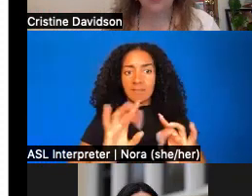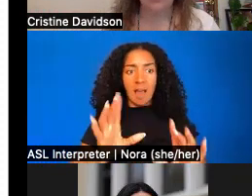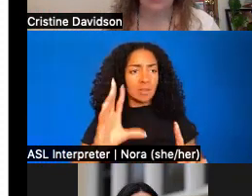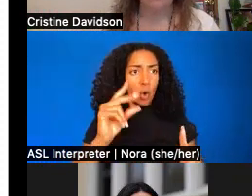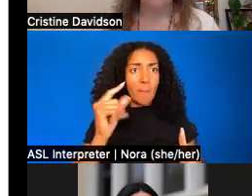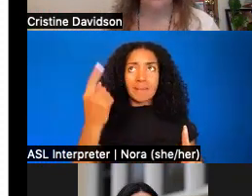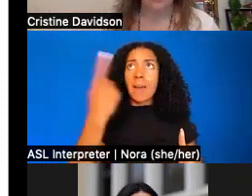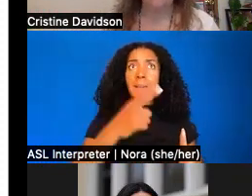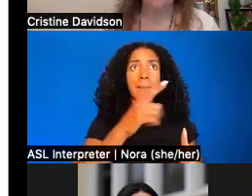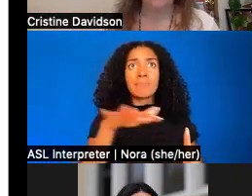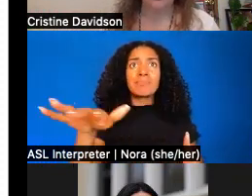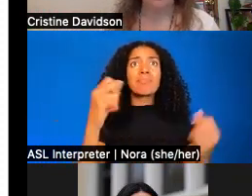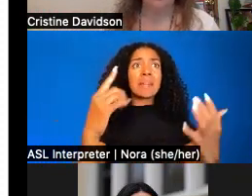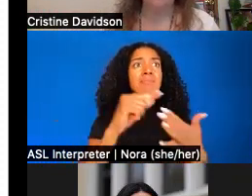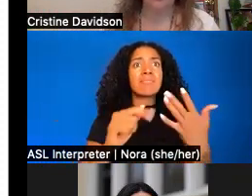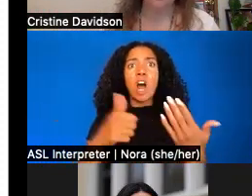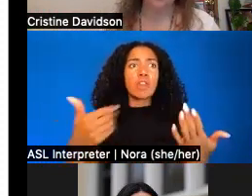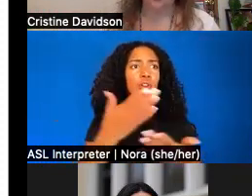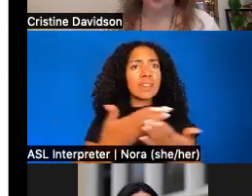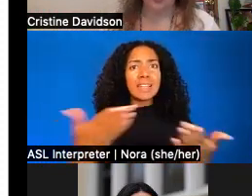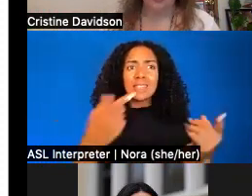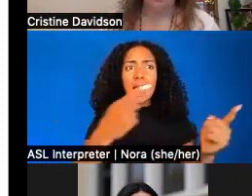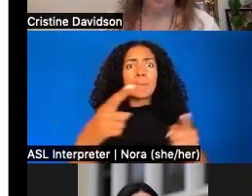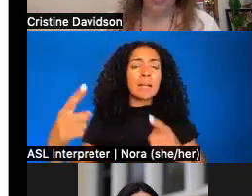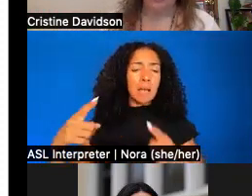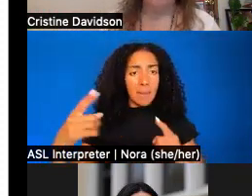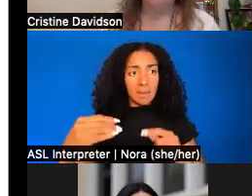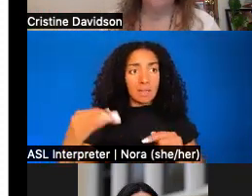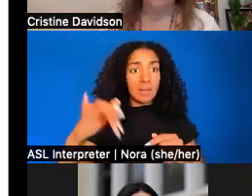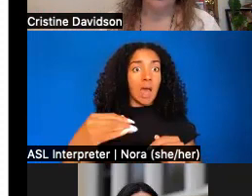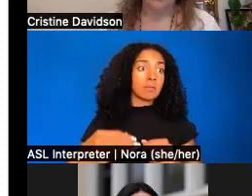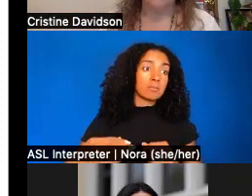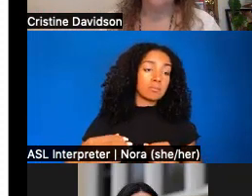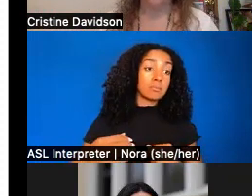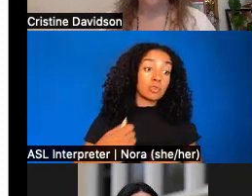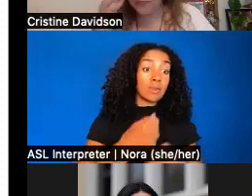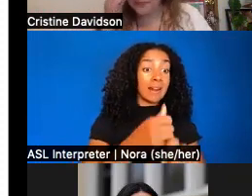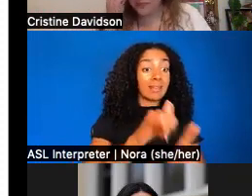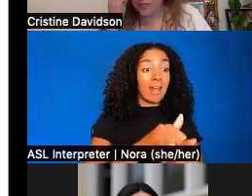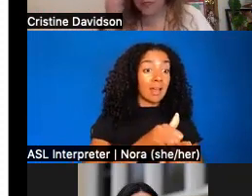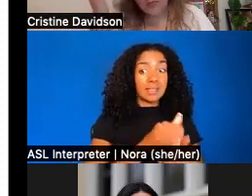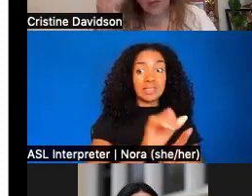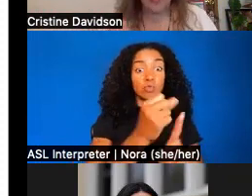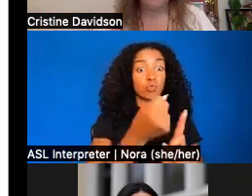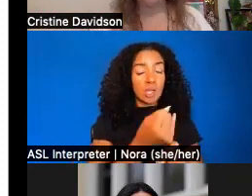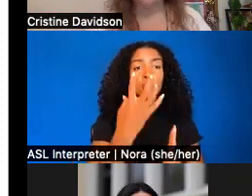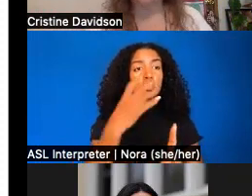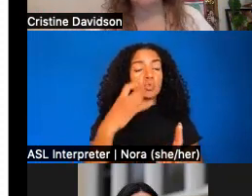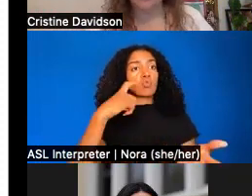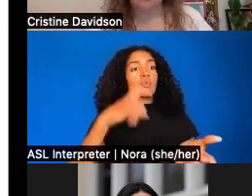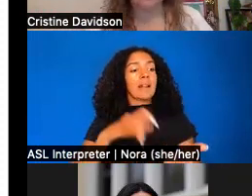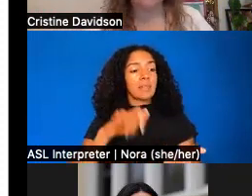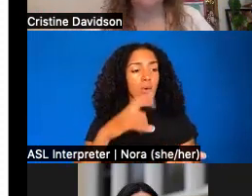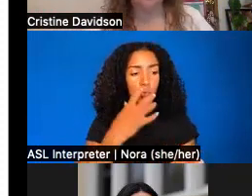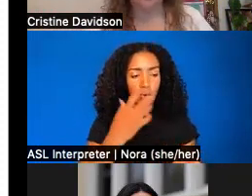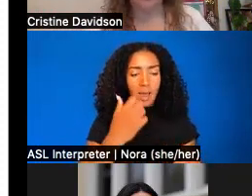that helped me. It helped me in a very spiritual way. And so it might help